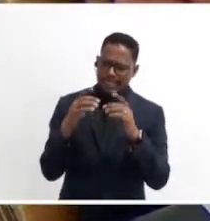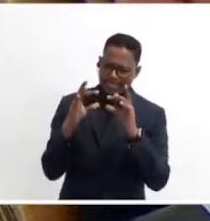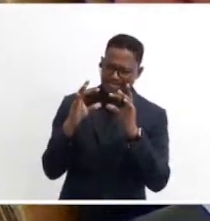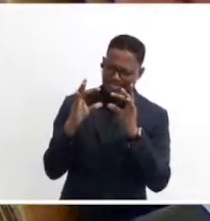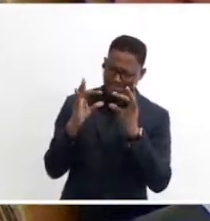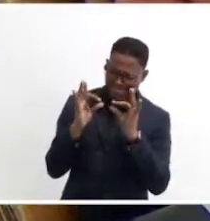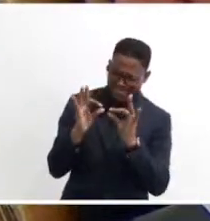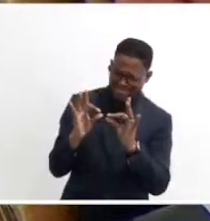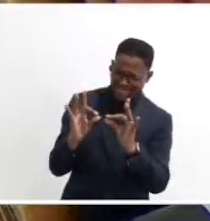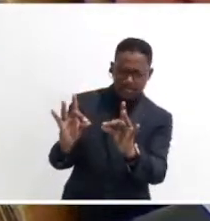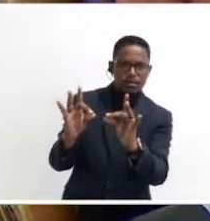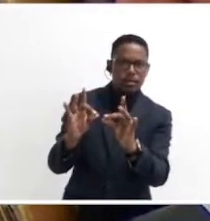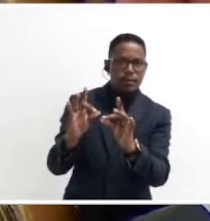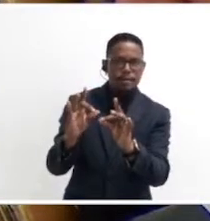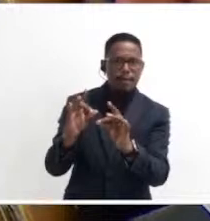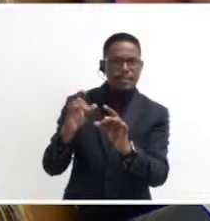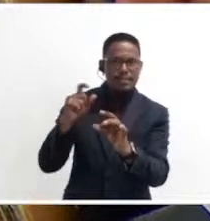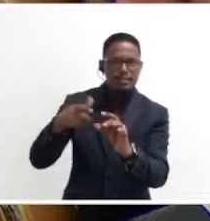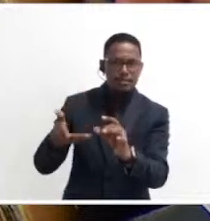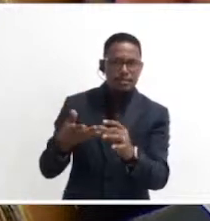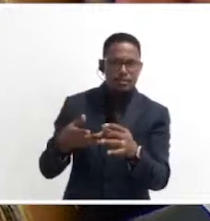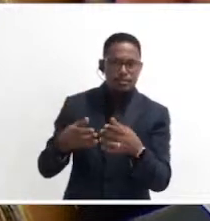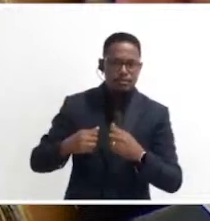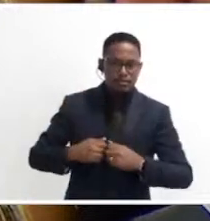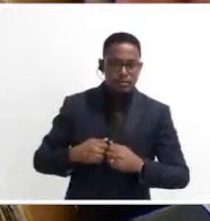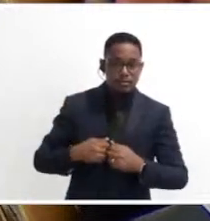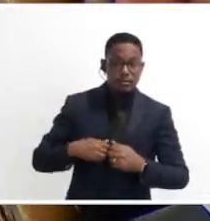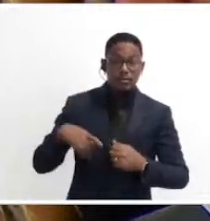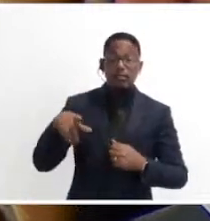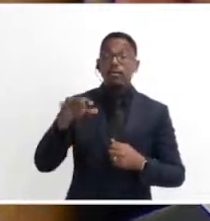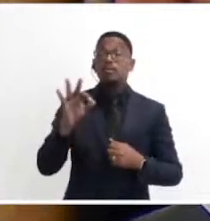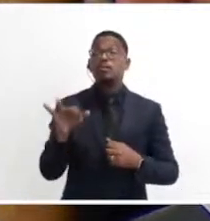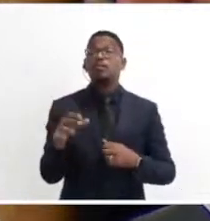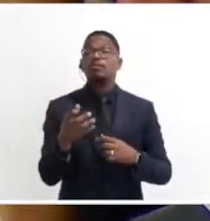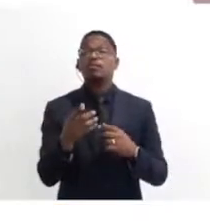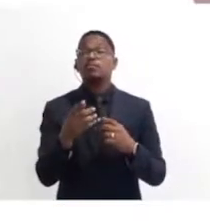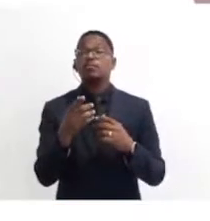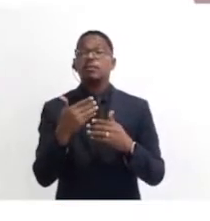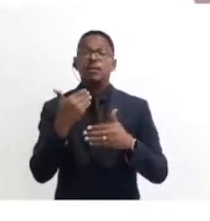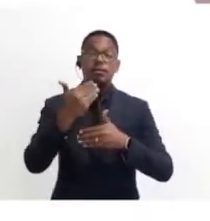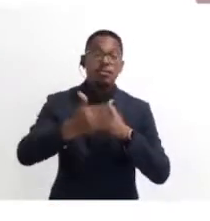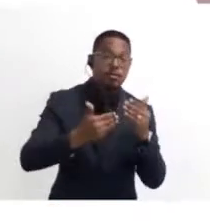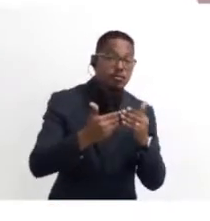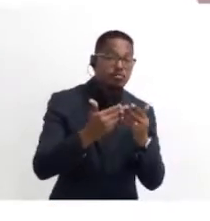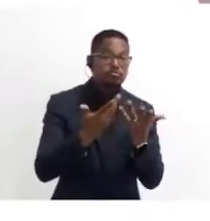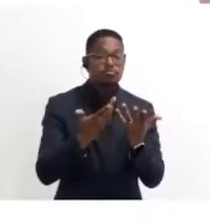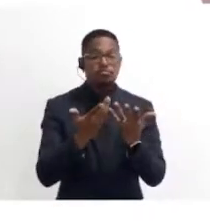wafer. So that relates also to the dicing process.